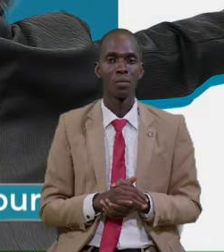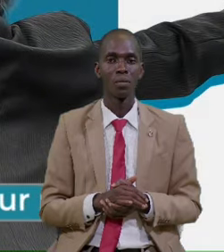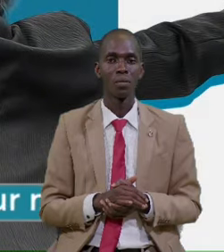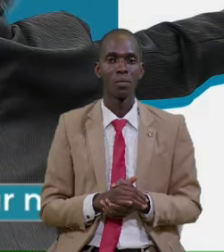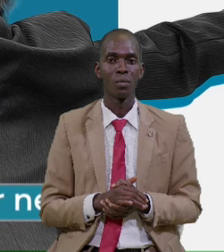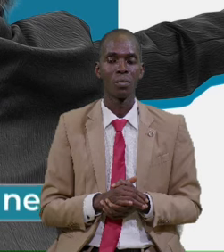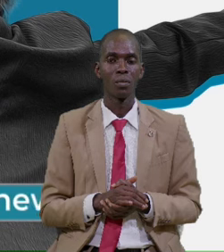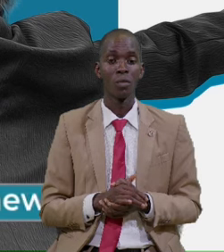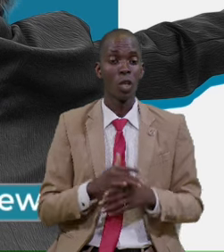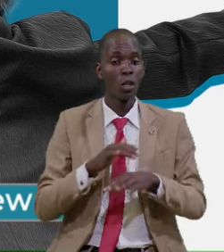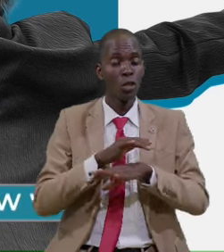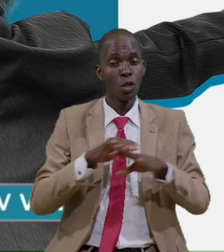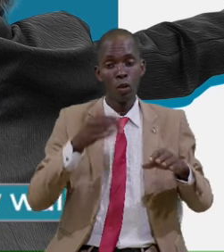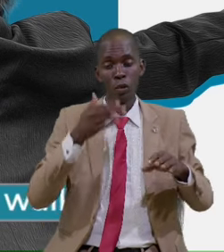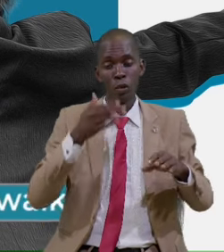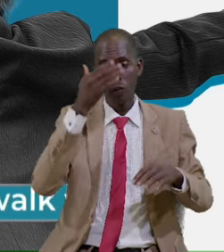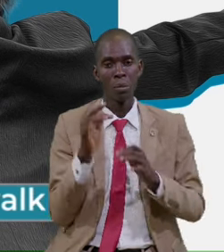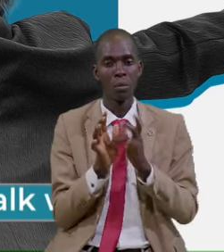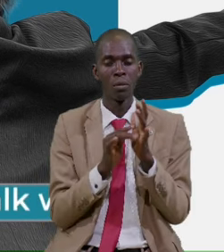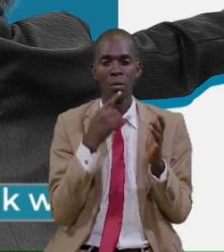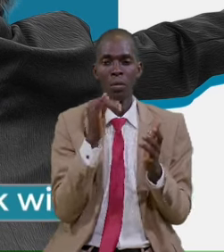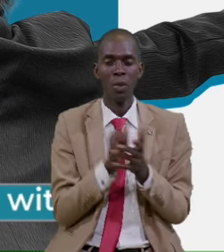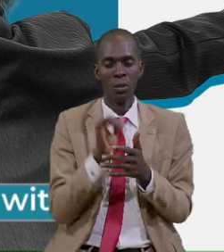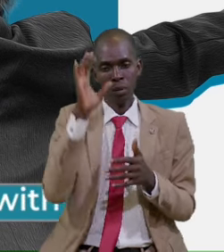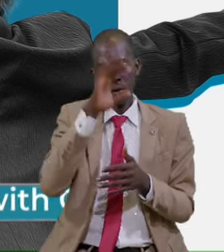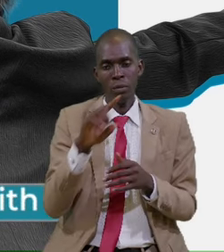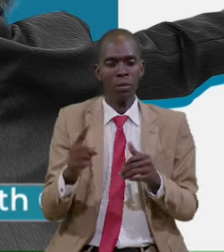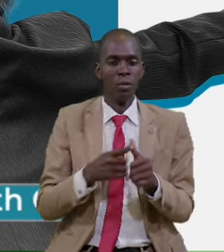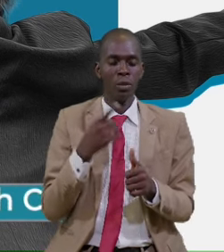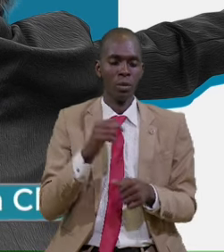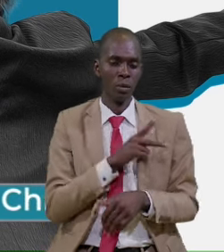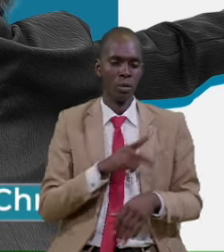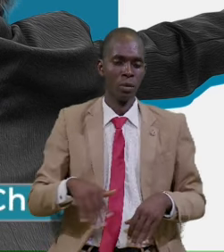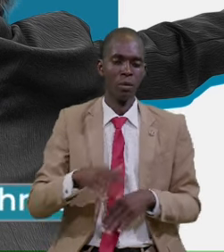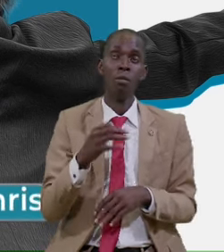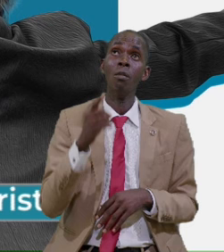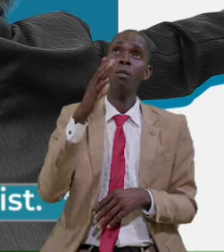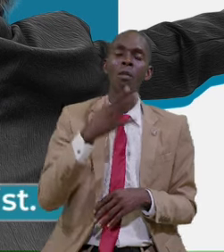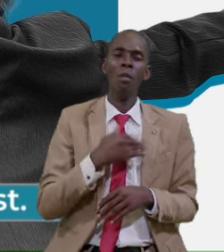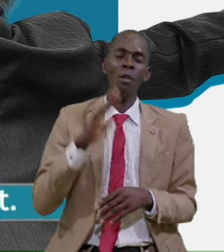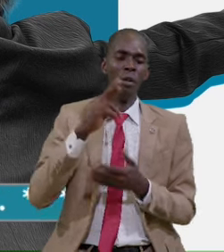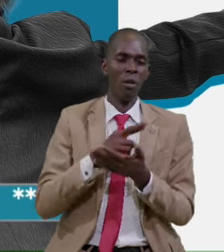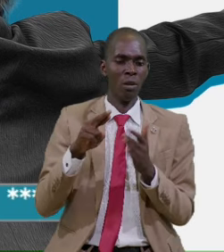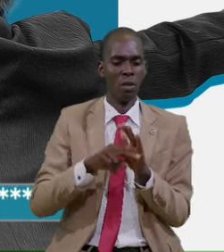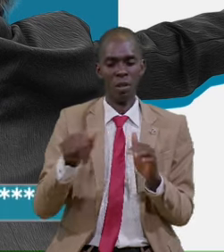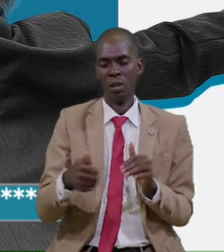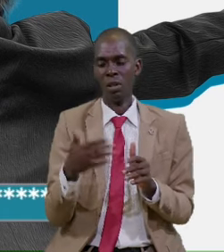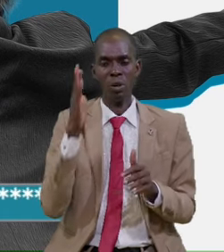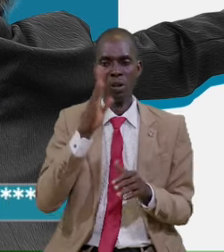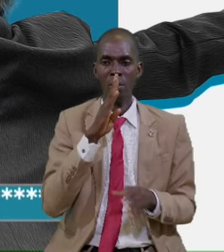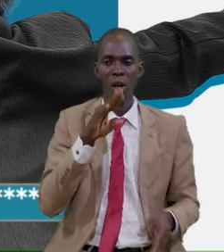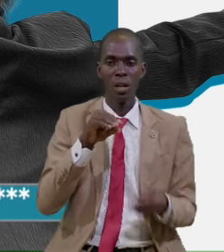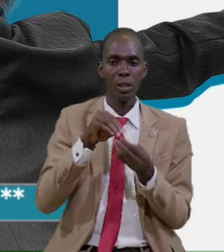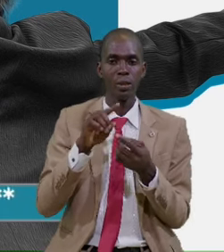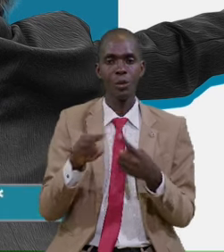Don't forget, the scripture says, seek ye first the kingdom of God and his righteousness, and all these other things shall be added unto you. Good